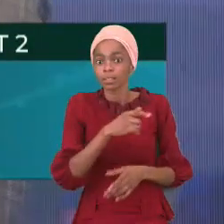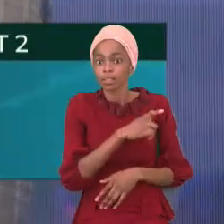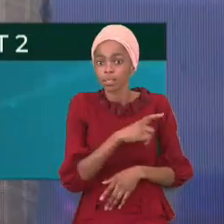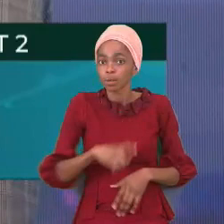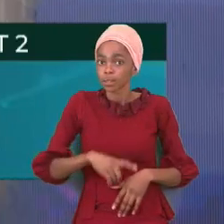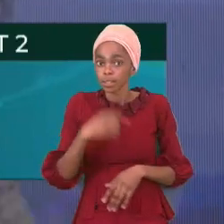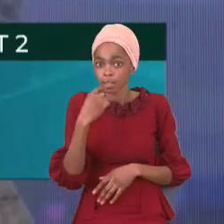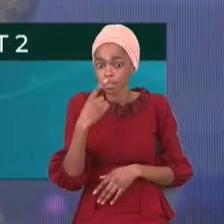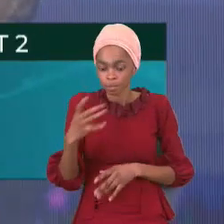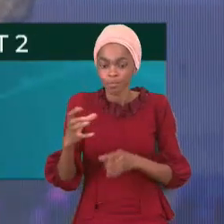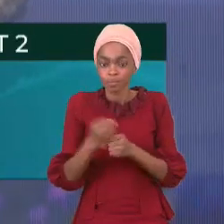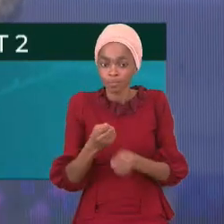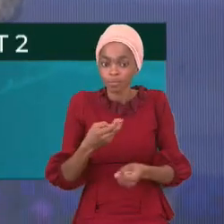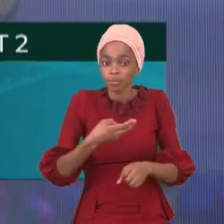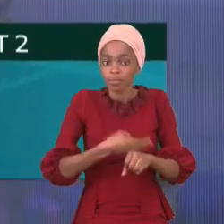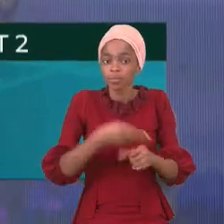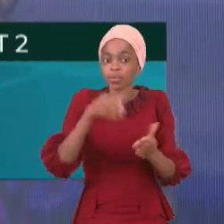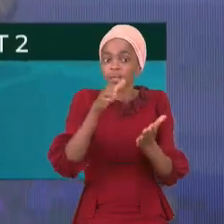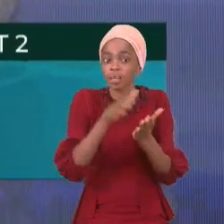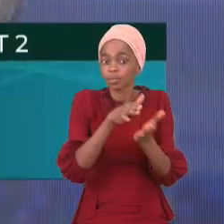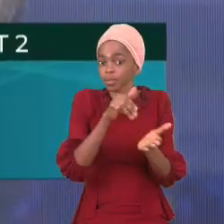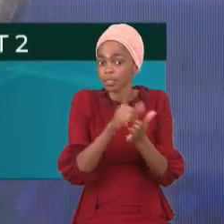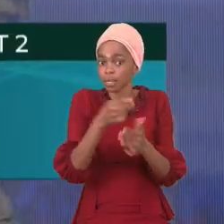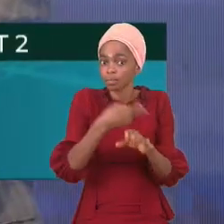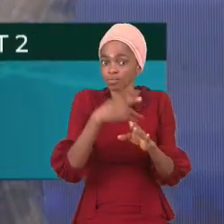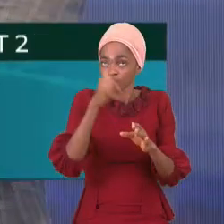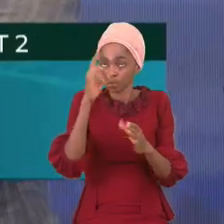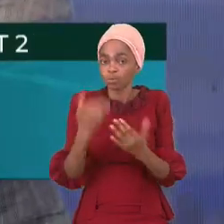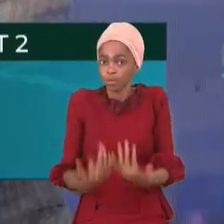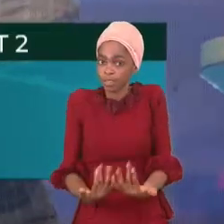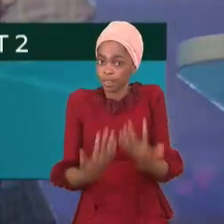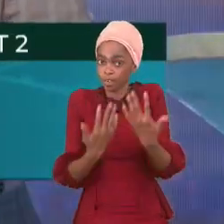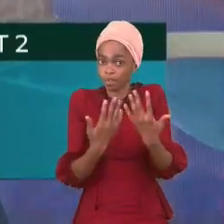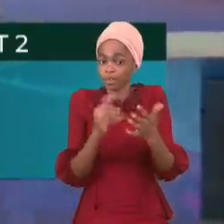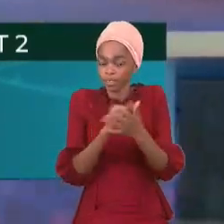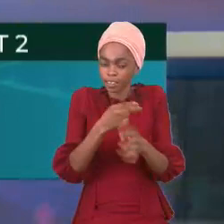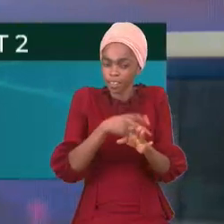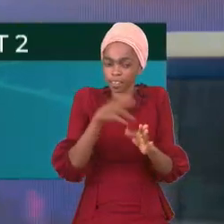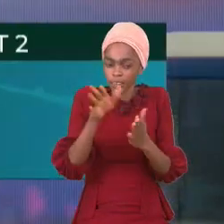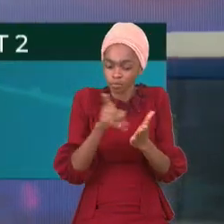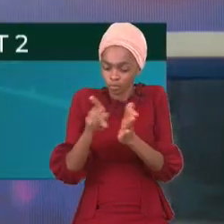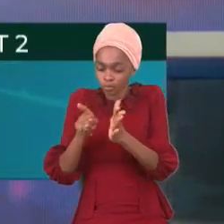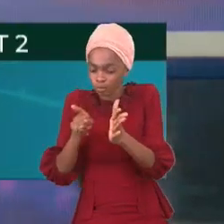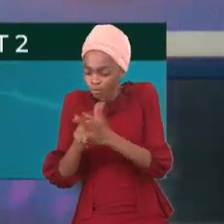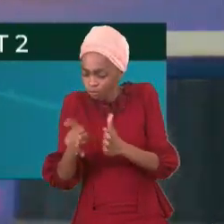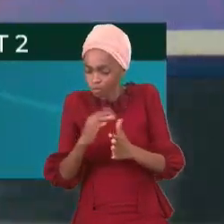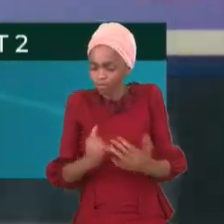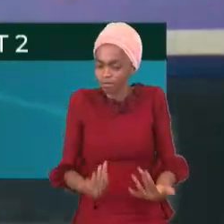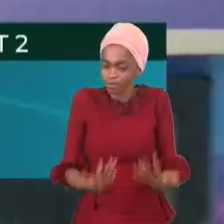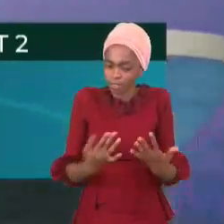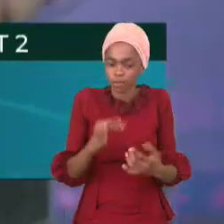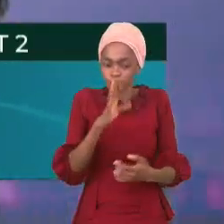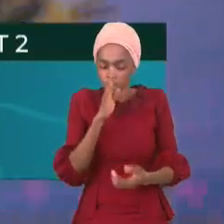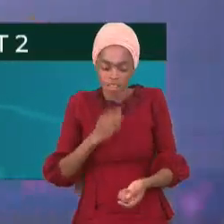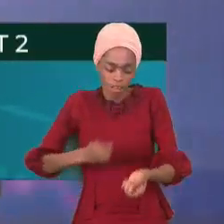take a lamb. That lamb you will sacrifice. That lamb will be your substitute. That lamb